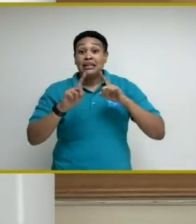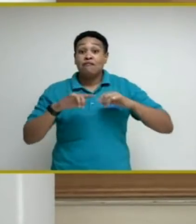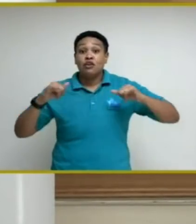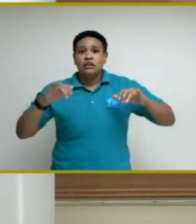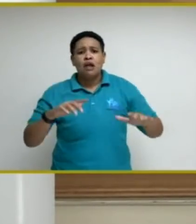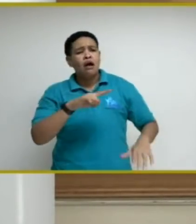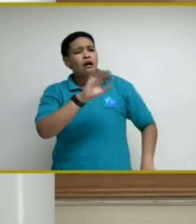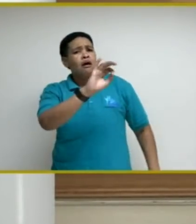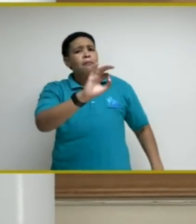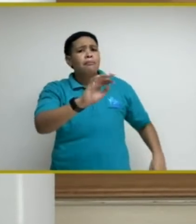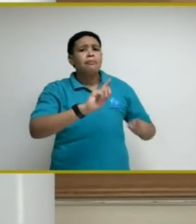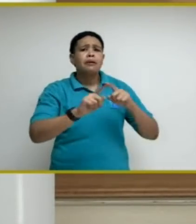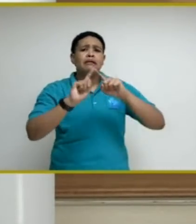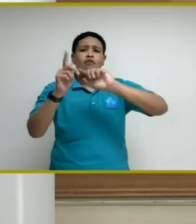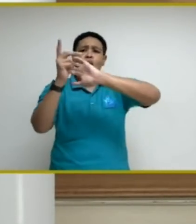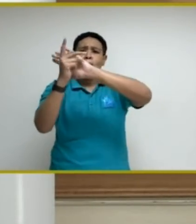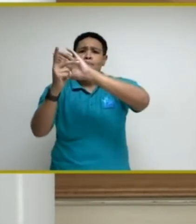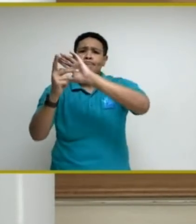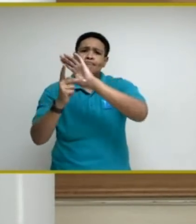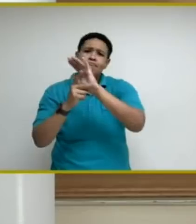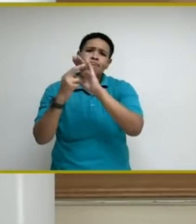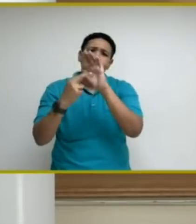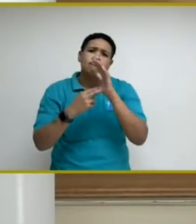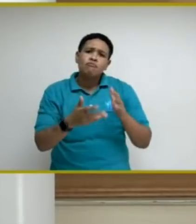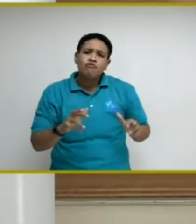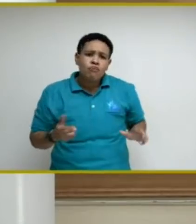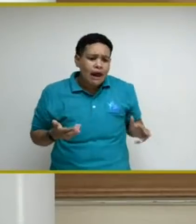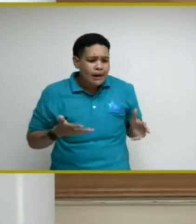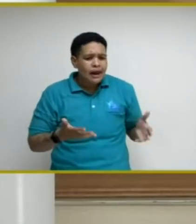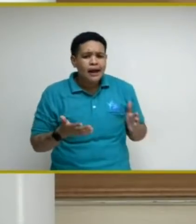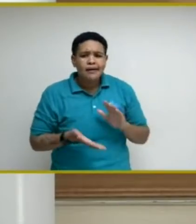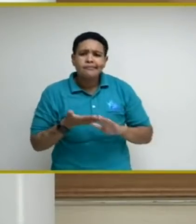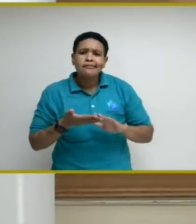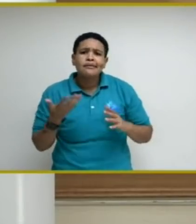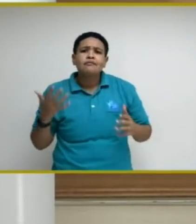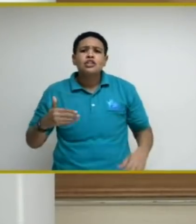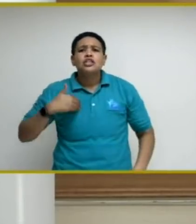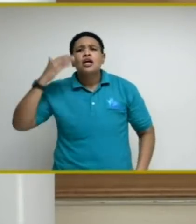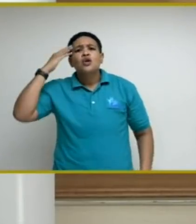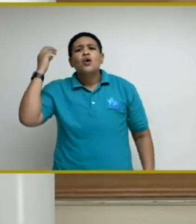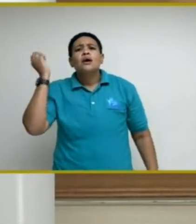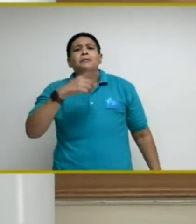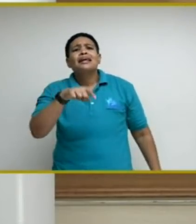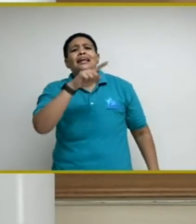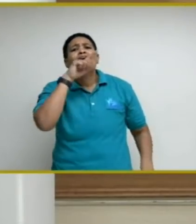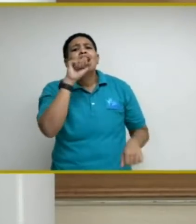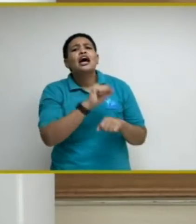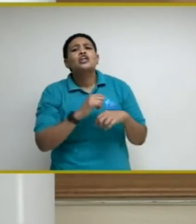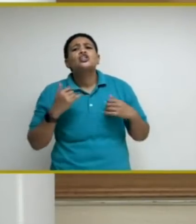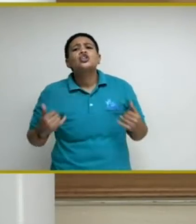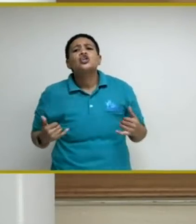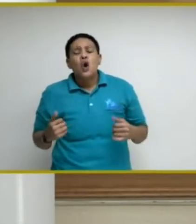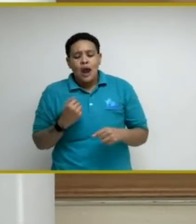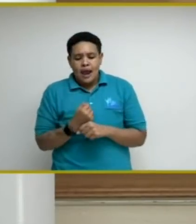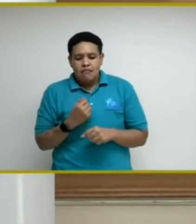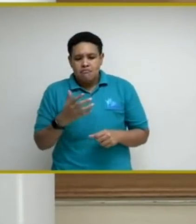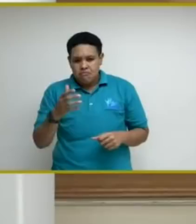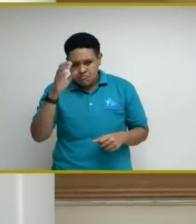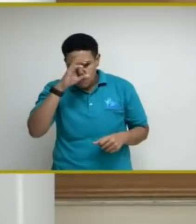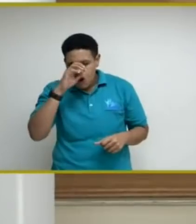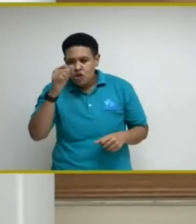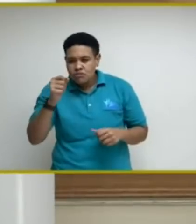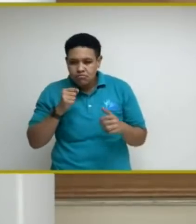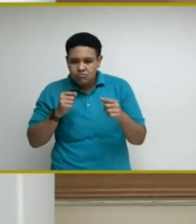the protocols that are already in place. I know a number of them are actually now employing or seeking